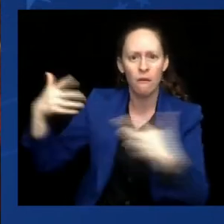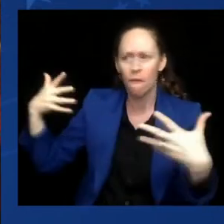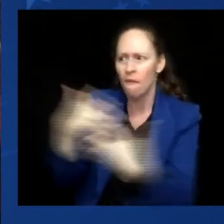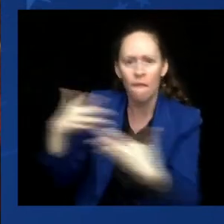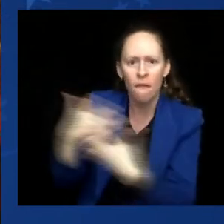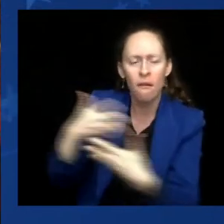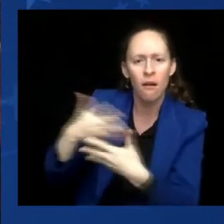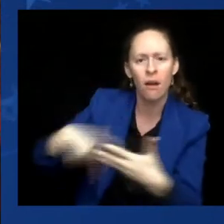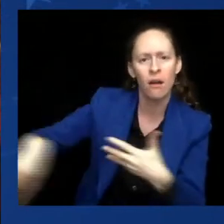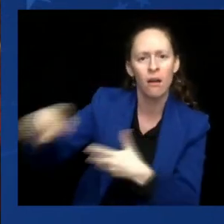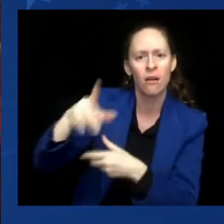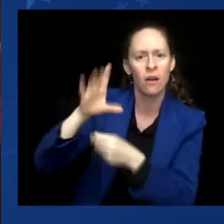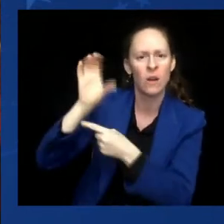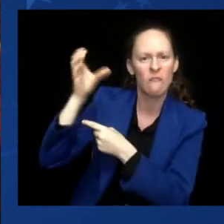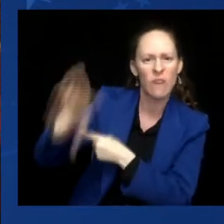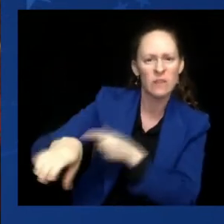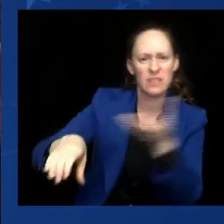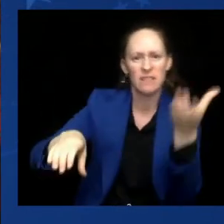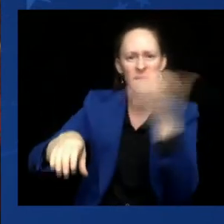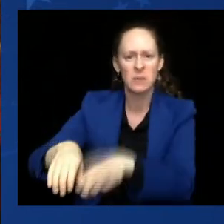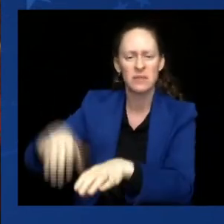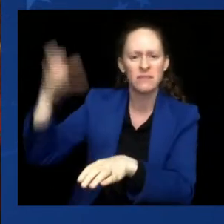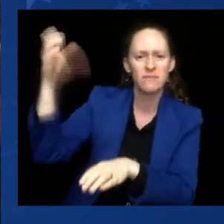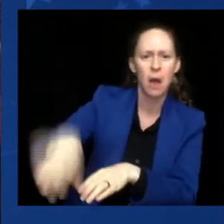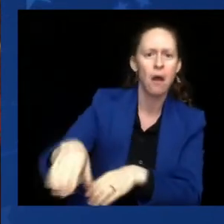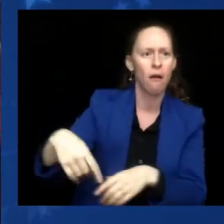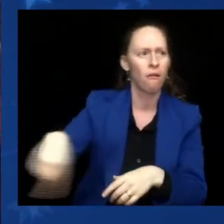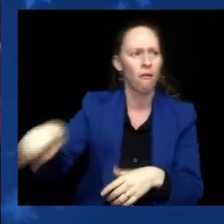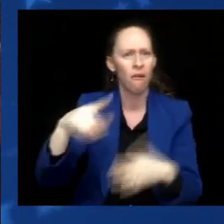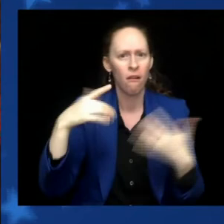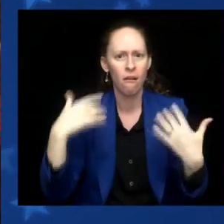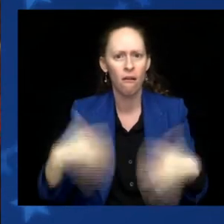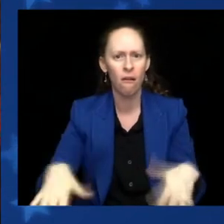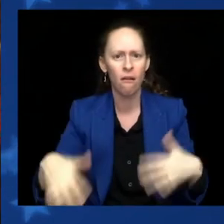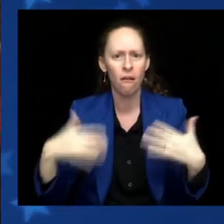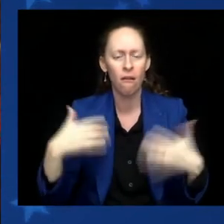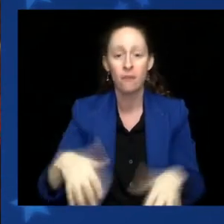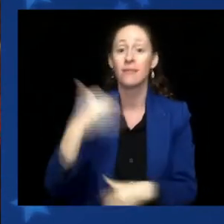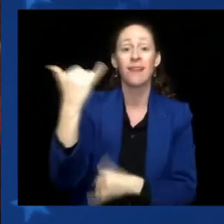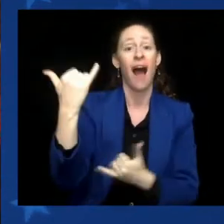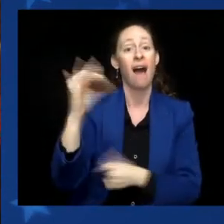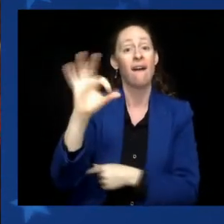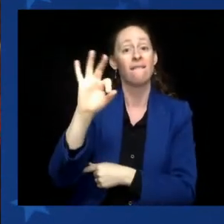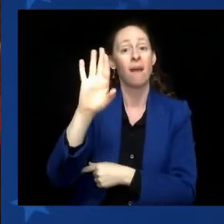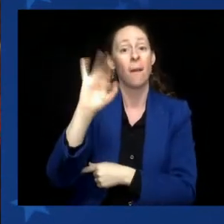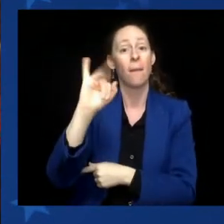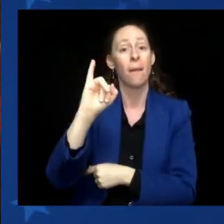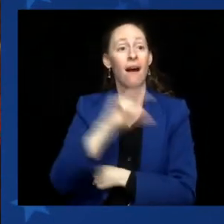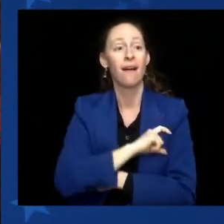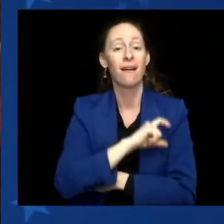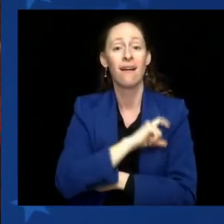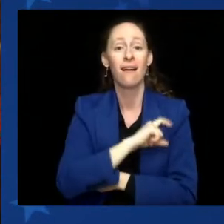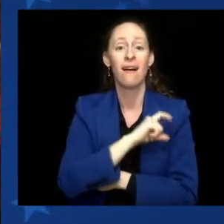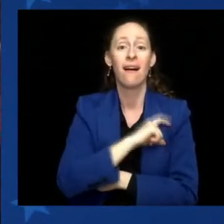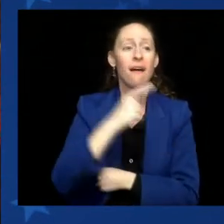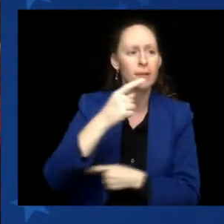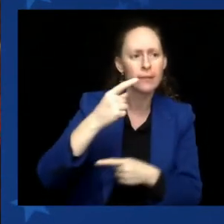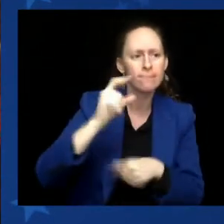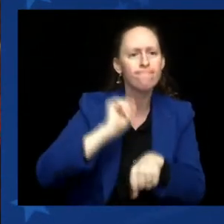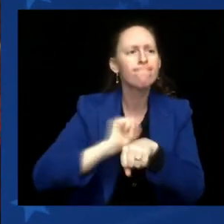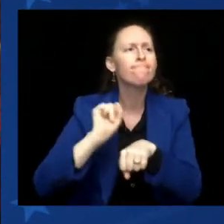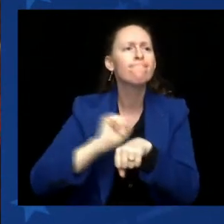agents just doing their job as directed, facing threats to their own lives from their own